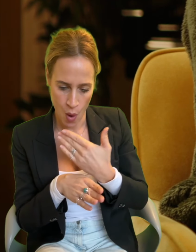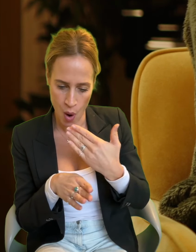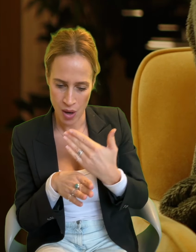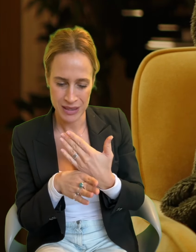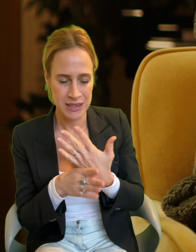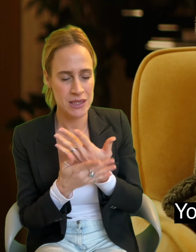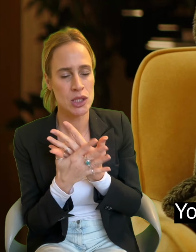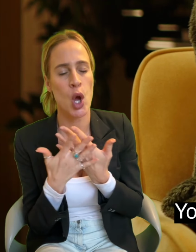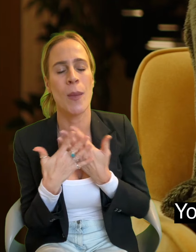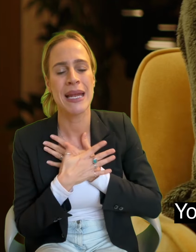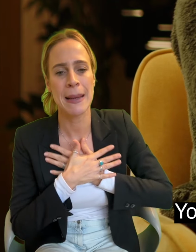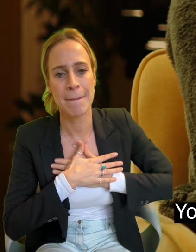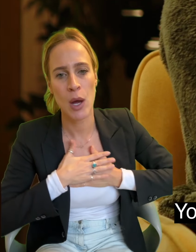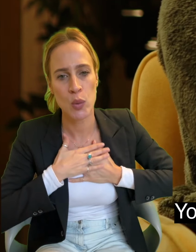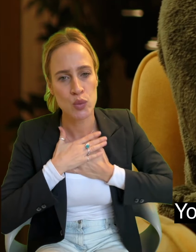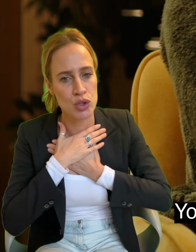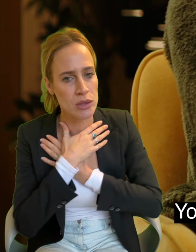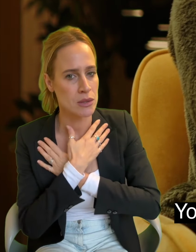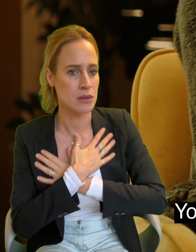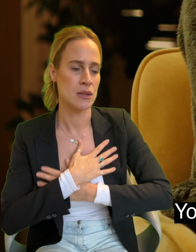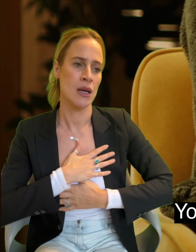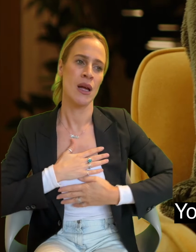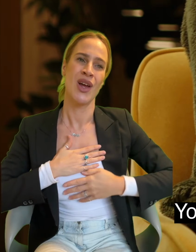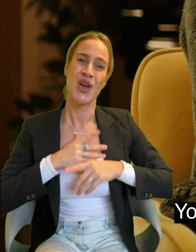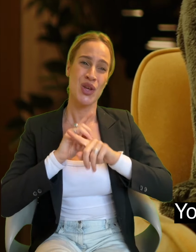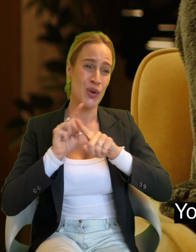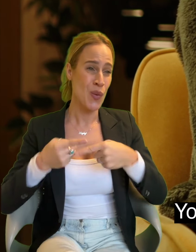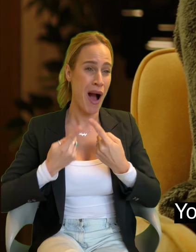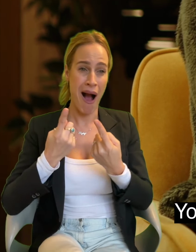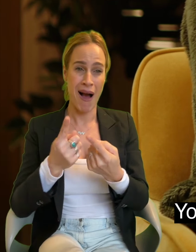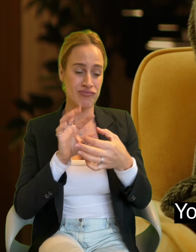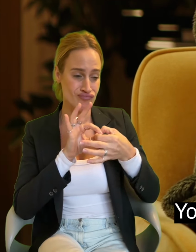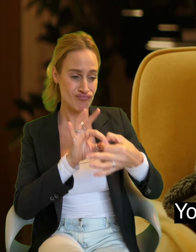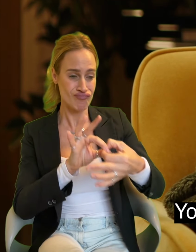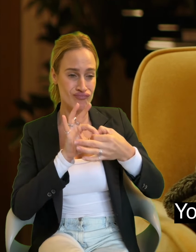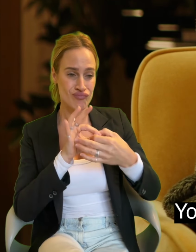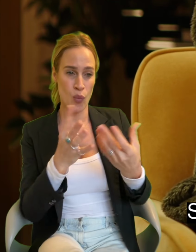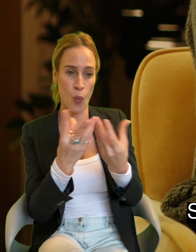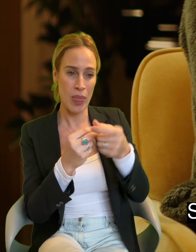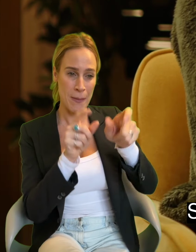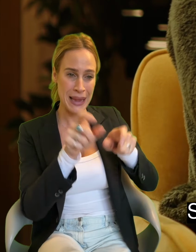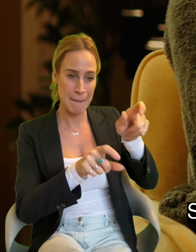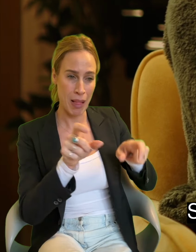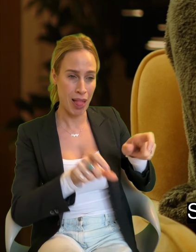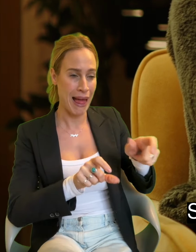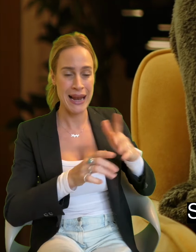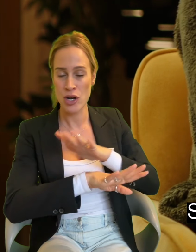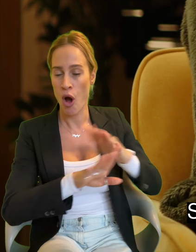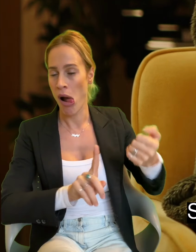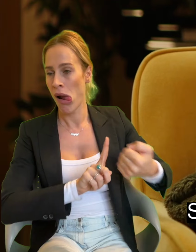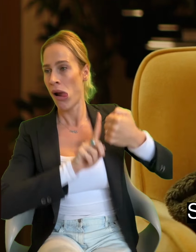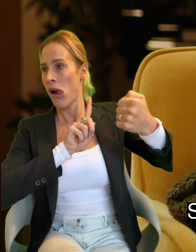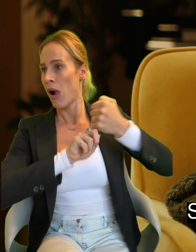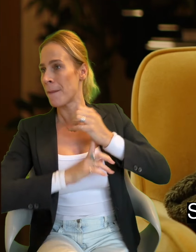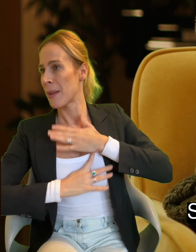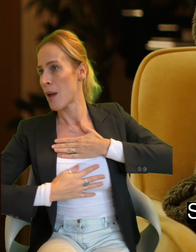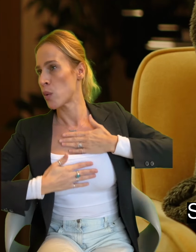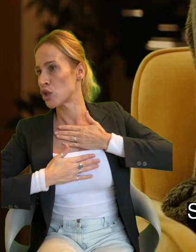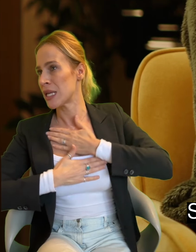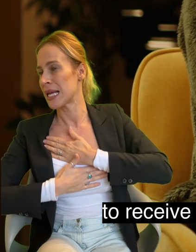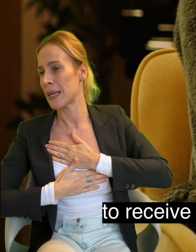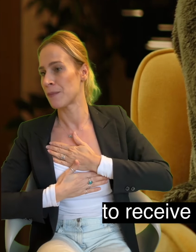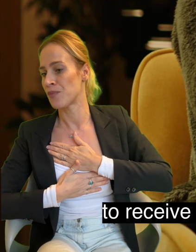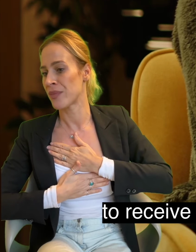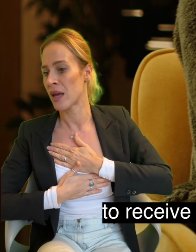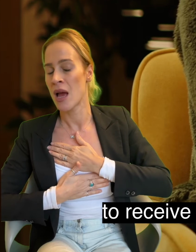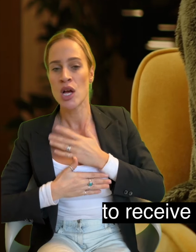much emotions, man. You can't do what I do and not emotionally be affected by it. So I can only do that with people that I know that are